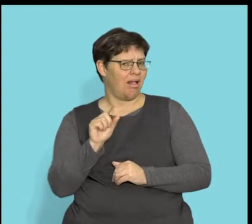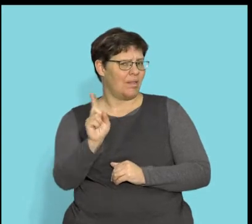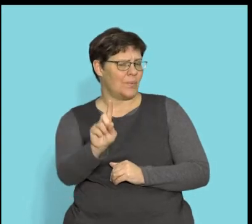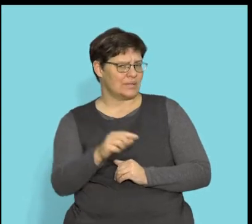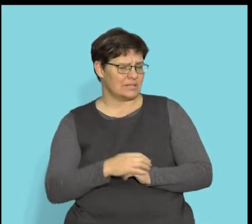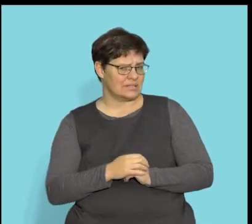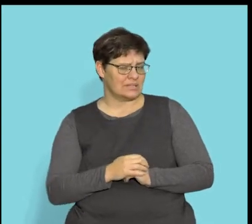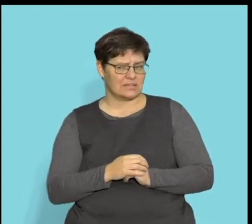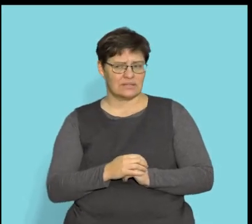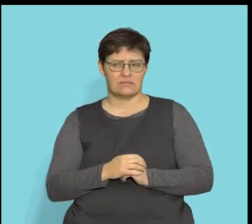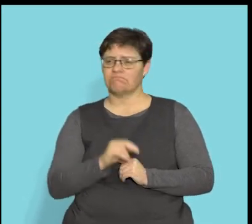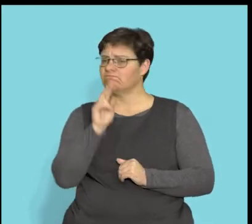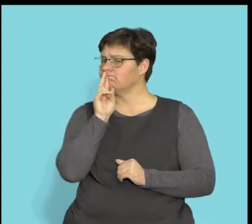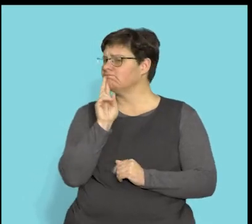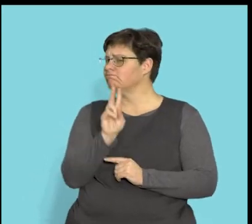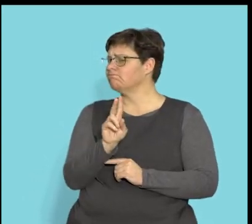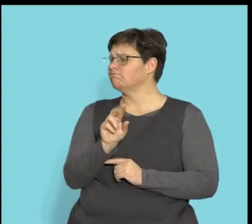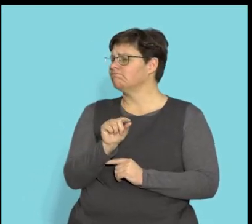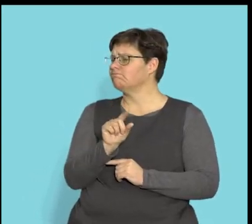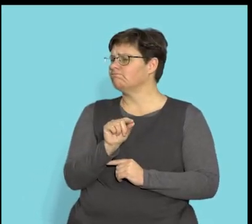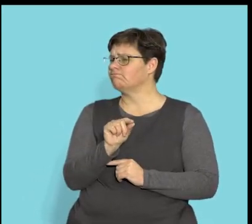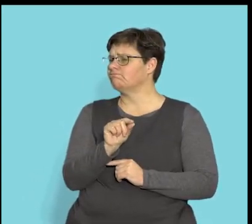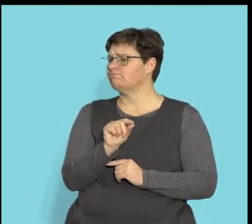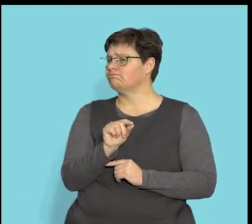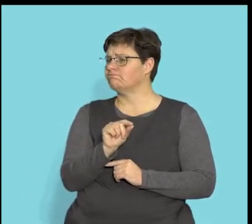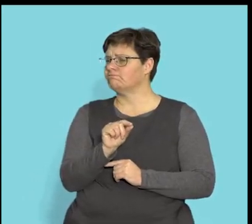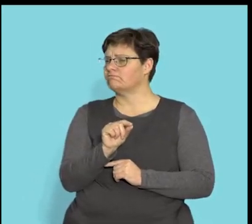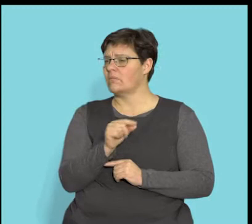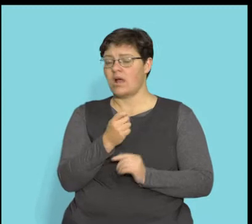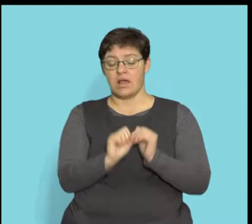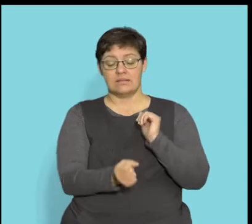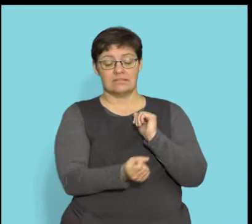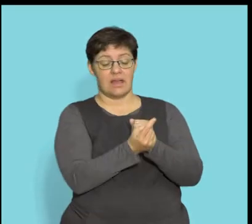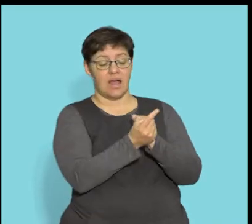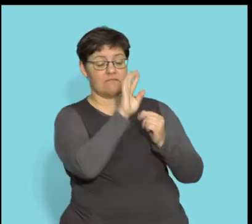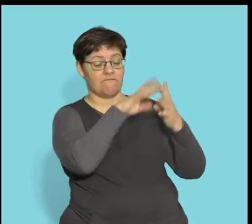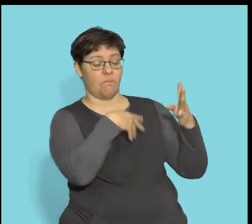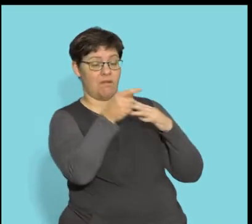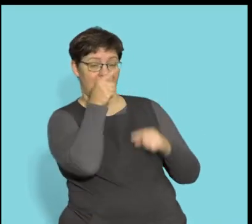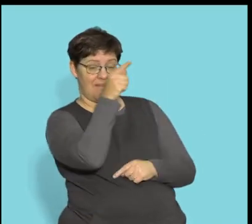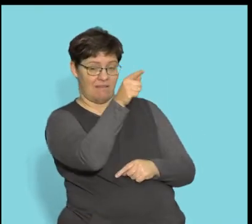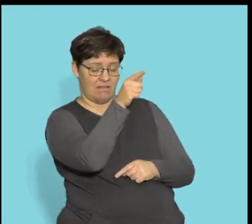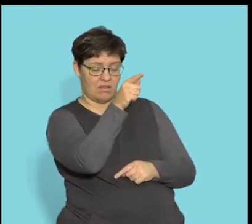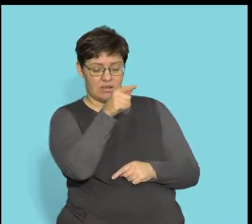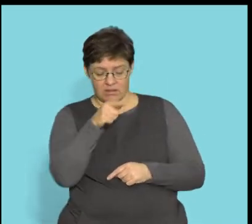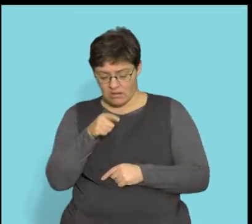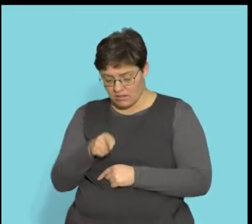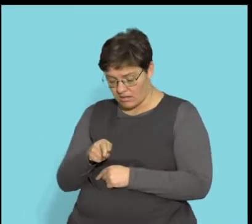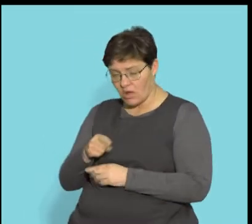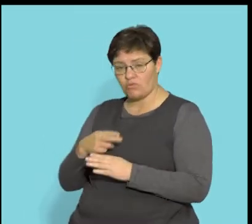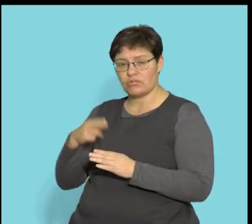interesting, is if I look at the difference between my original formula and